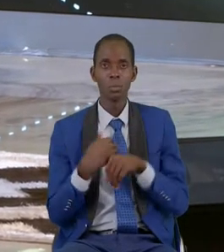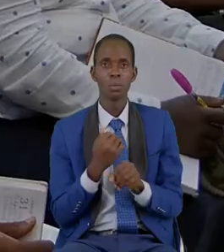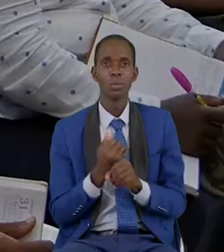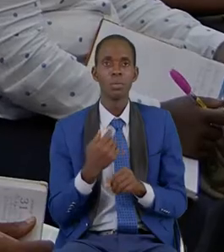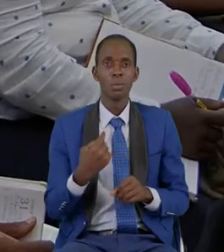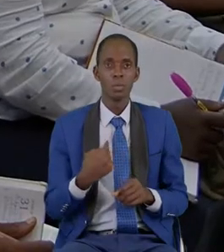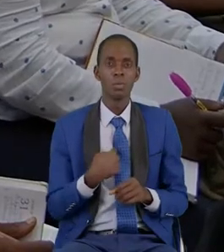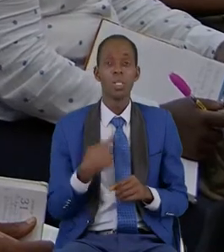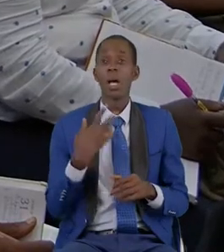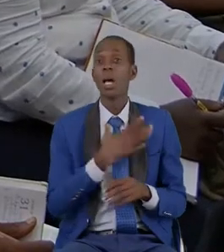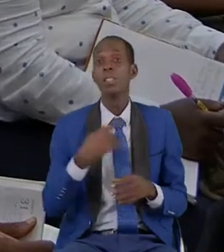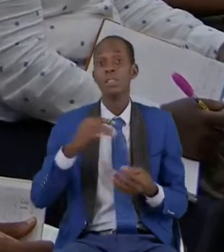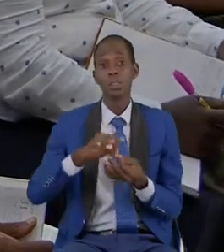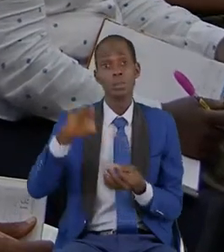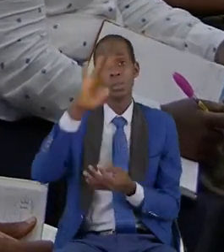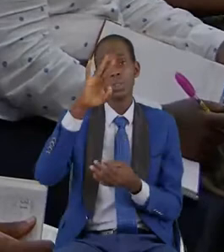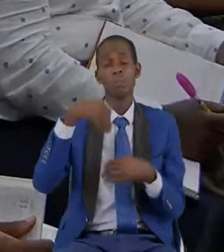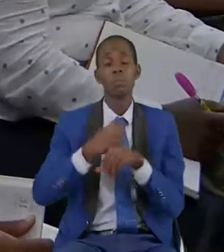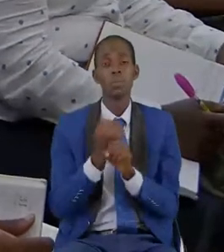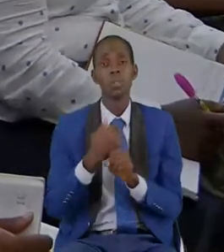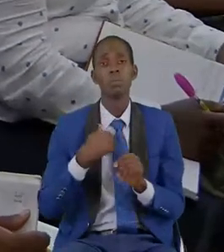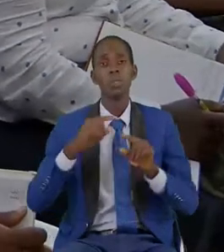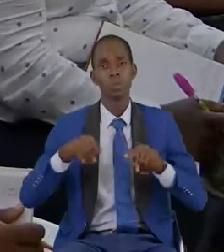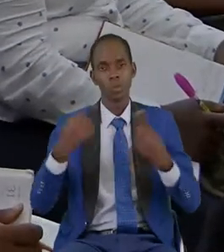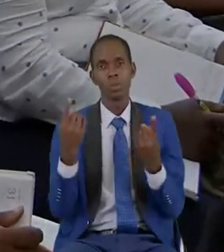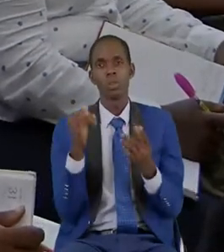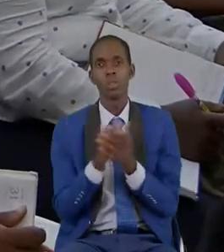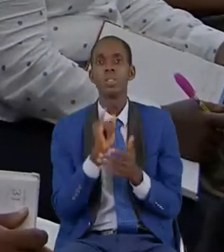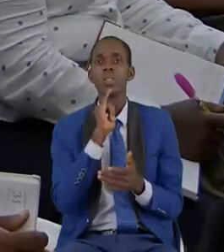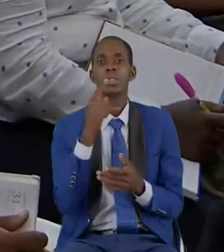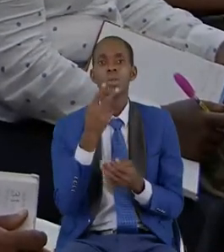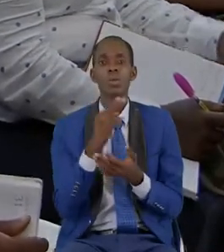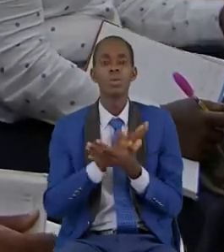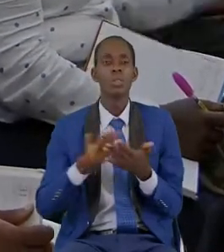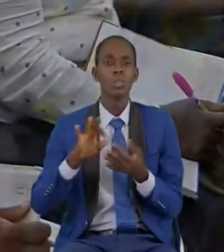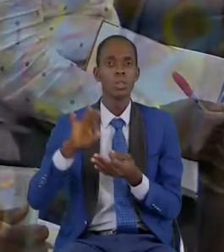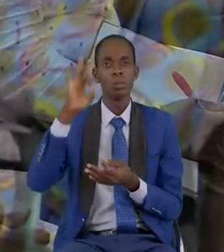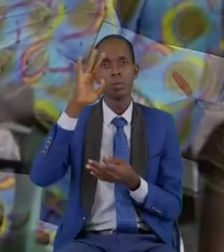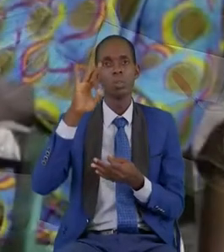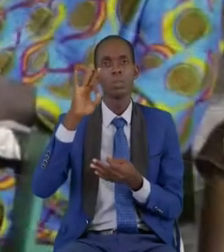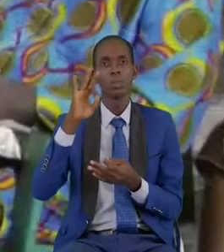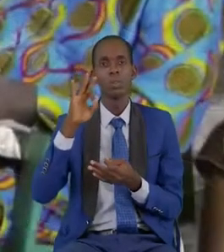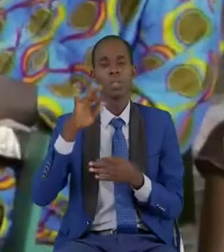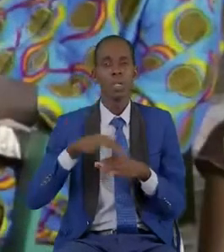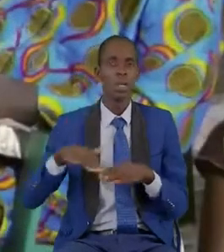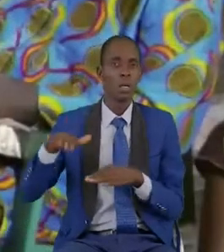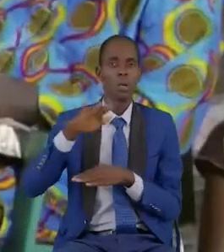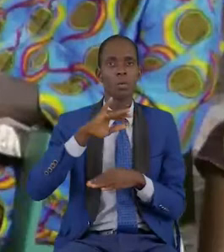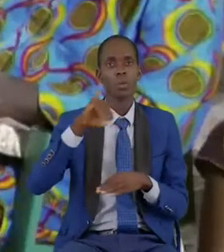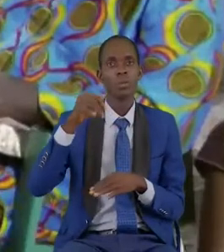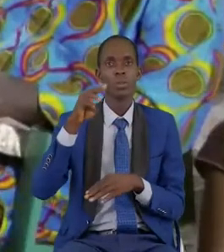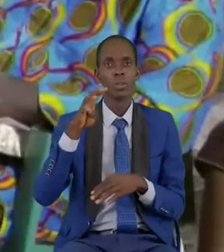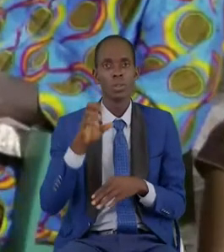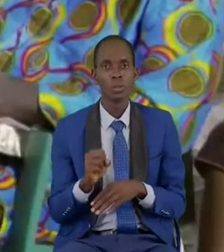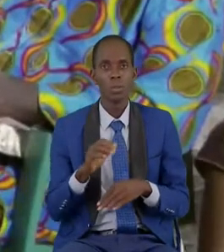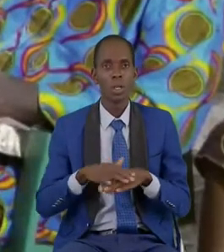Spirit bid me go. That's the Holy Spirit above James, above